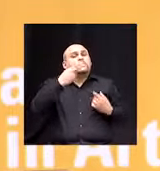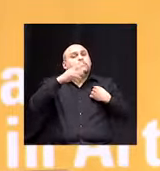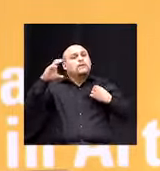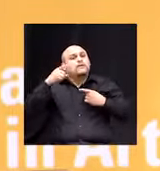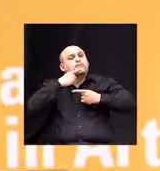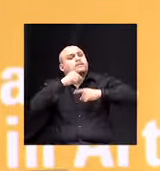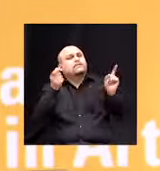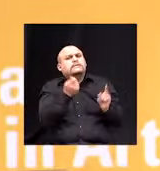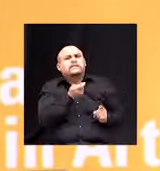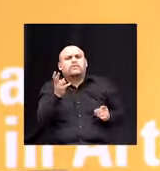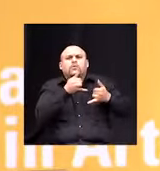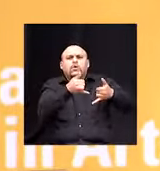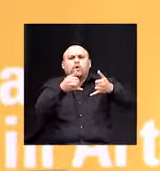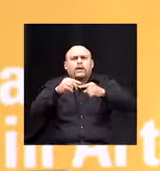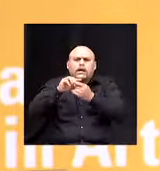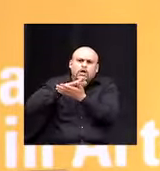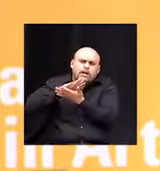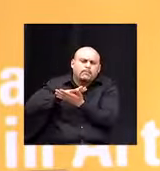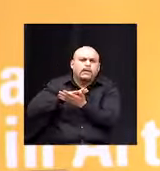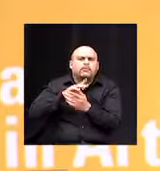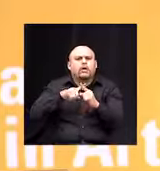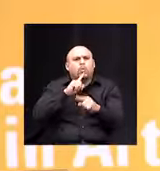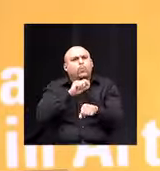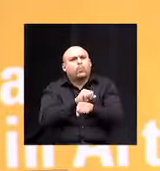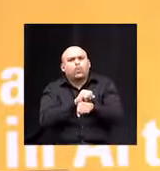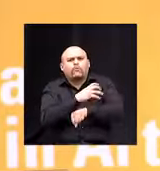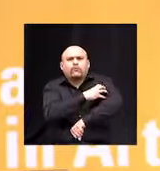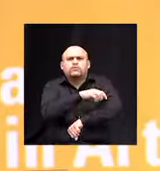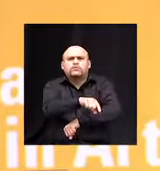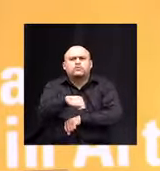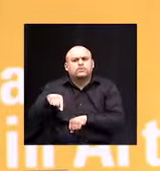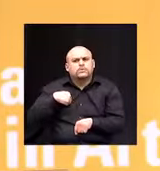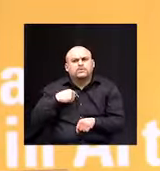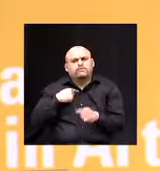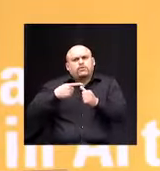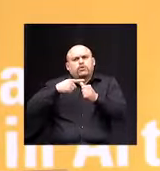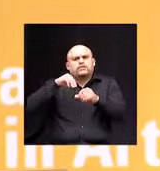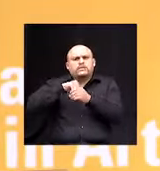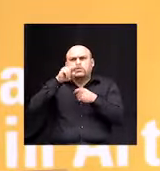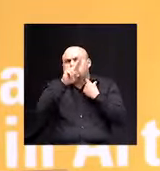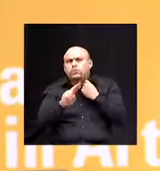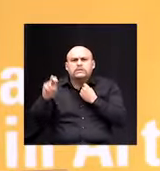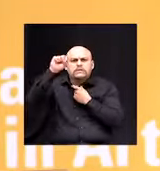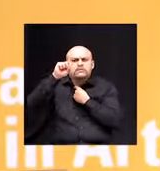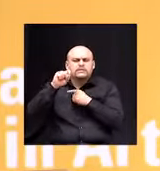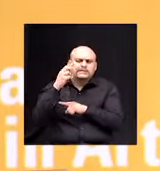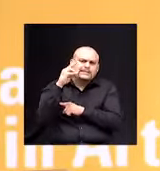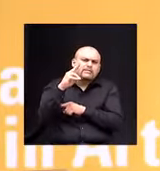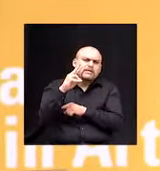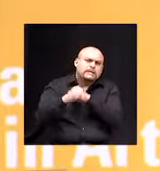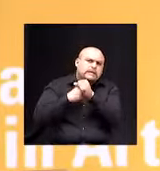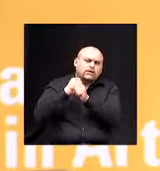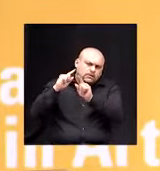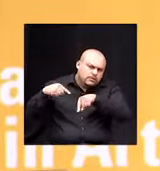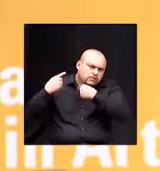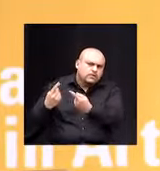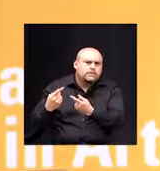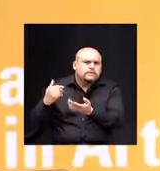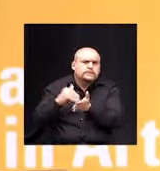announced several awards in academics and workforce. We are first in the nation for the 17th year in a row